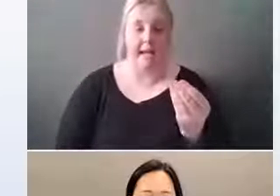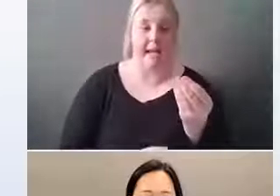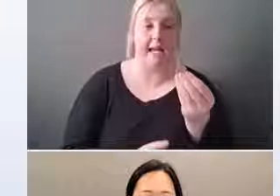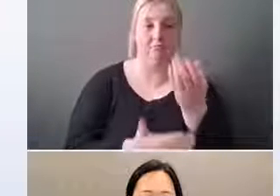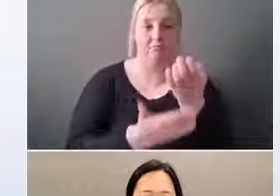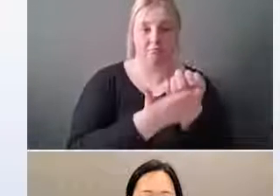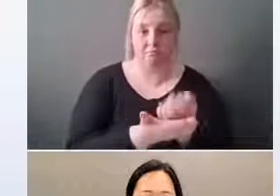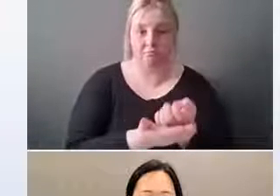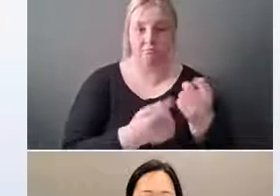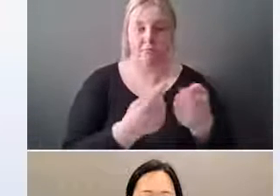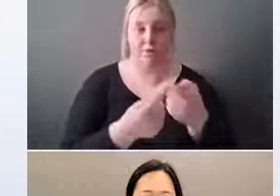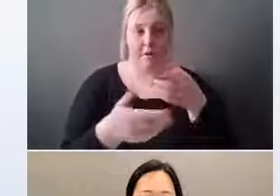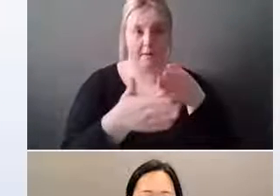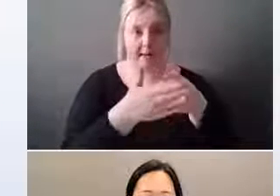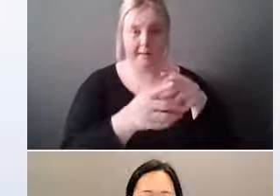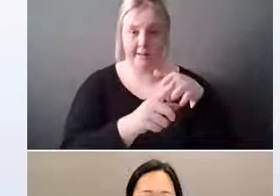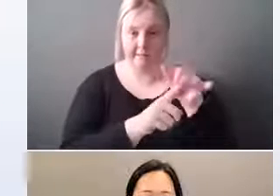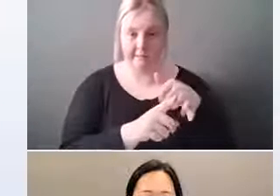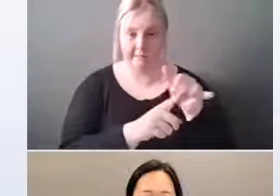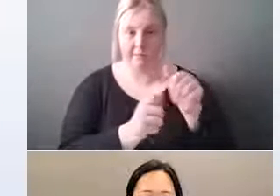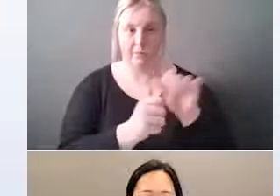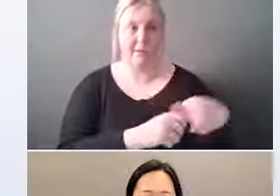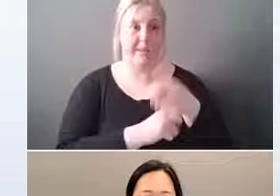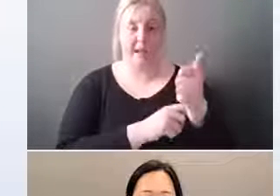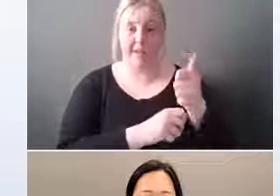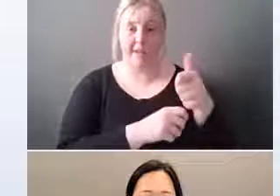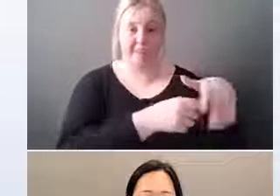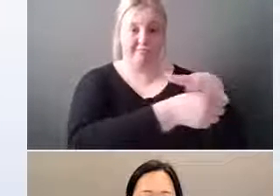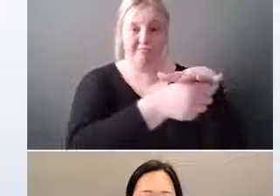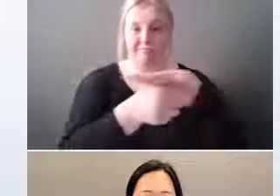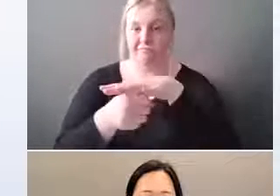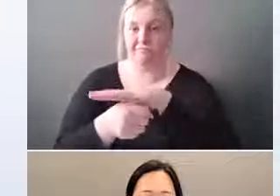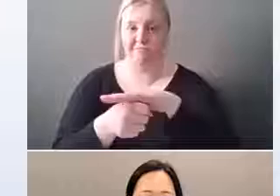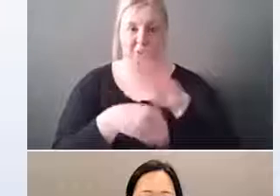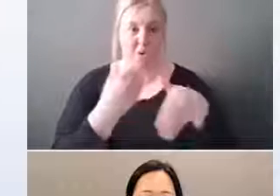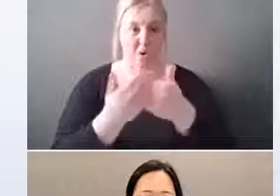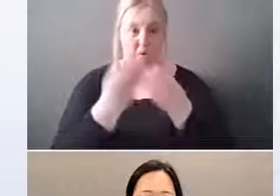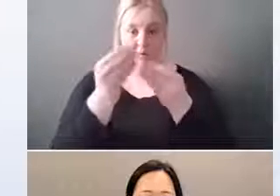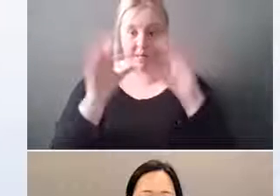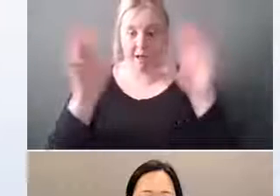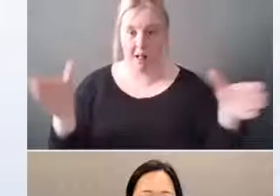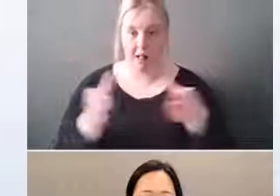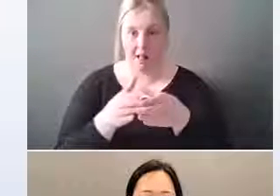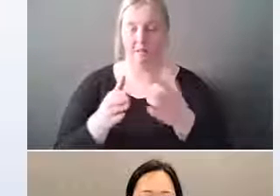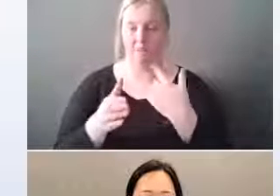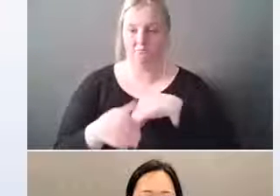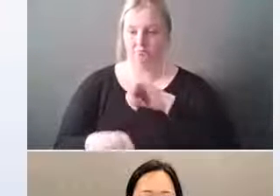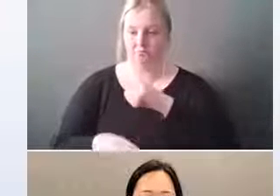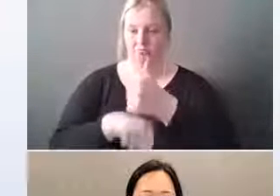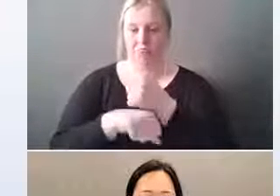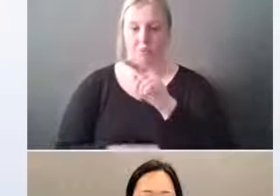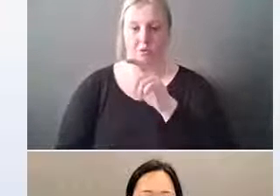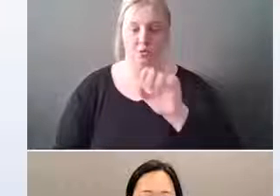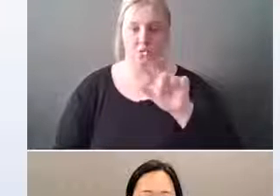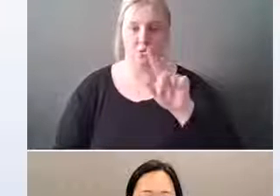anti-bullying practice with other populations, we were able to create a toolkit designed to support the implementation